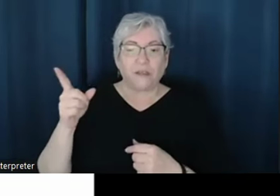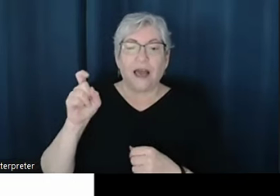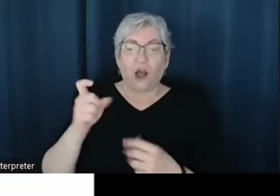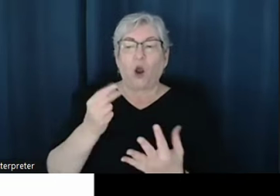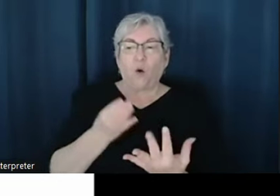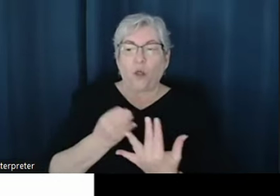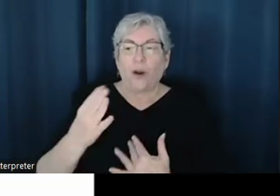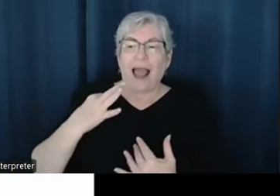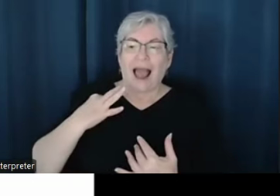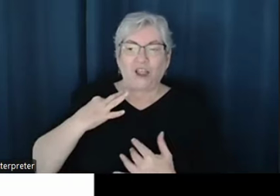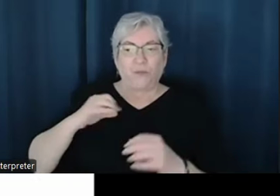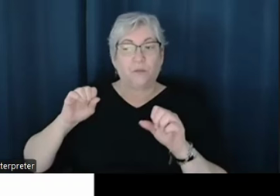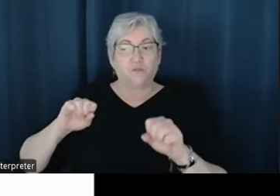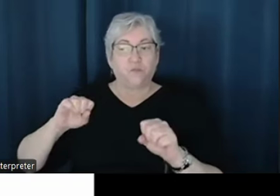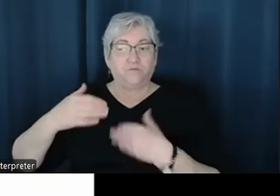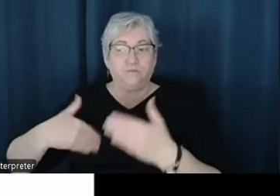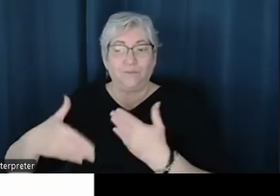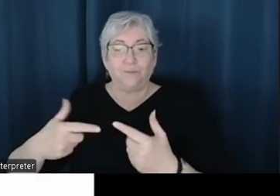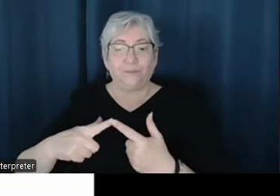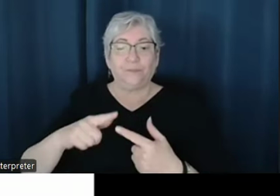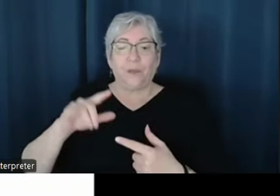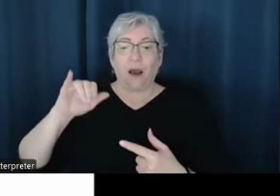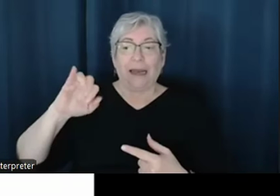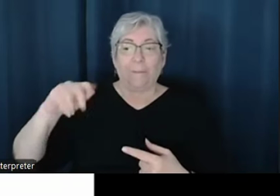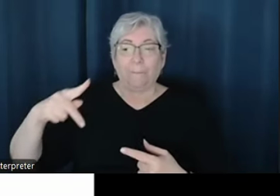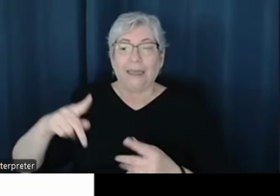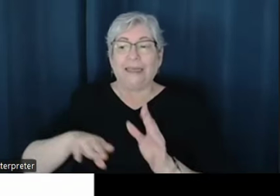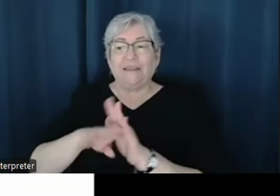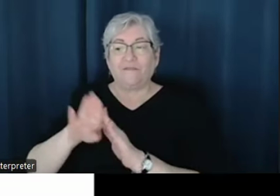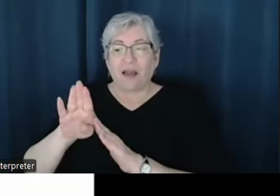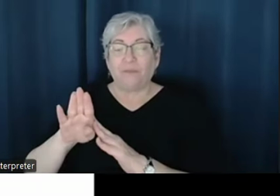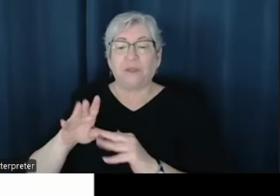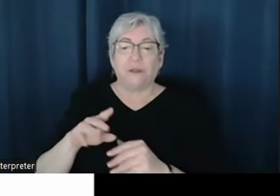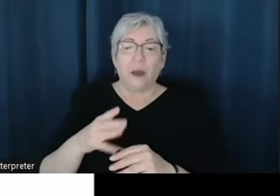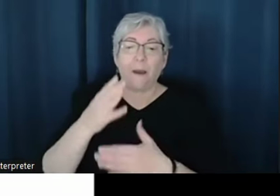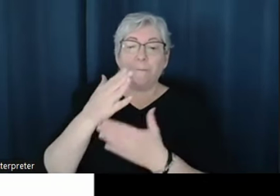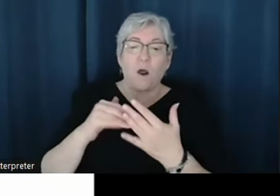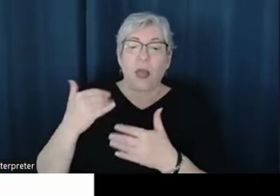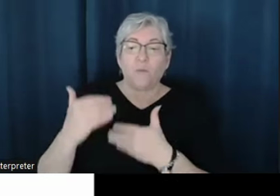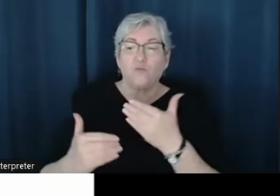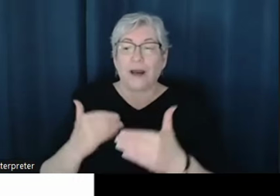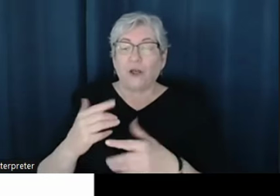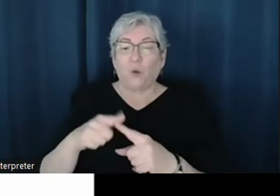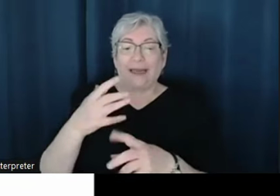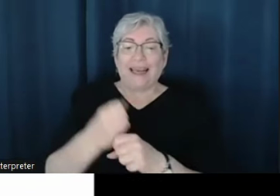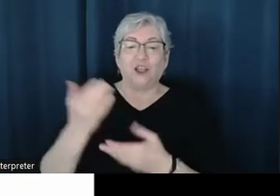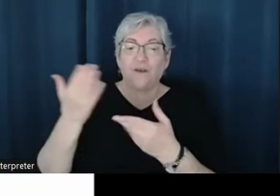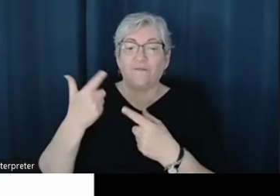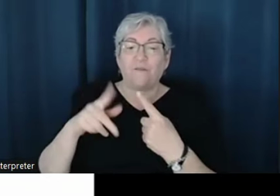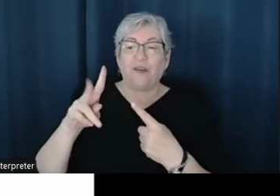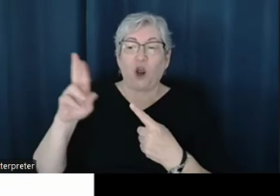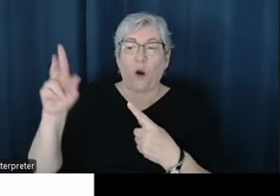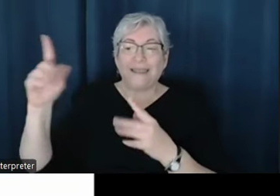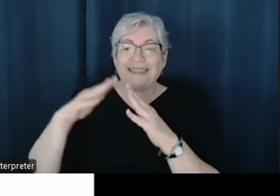through the eligibility process. There's an IPE that's developed. And part of the process of getting services from the VR